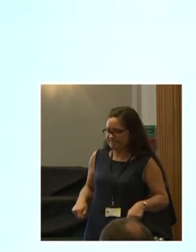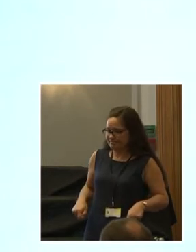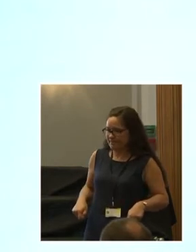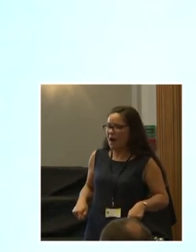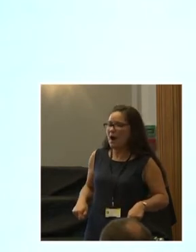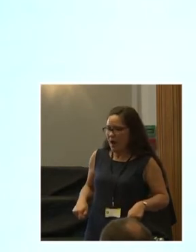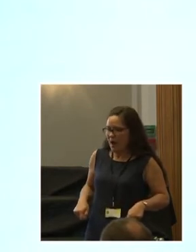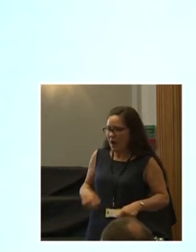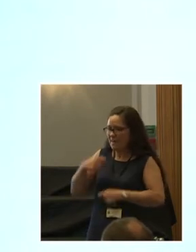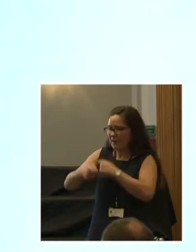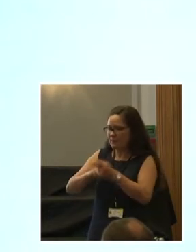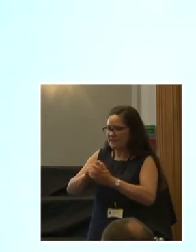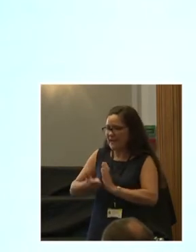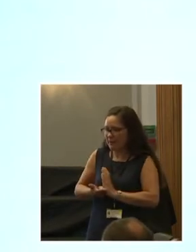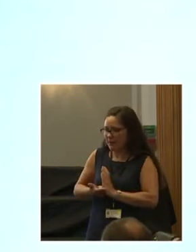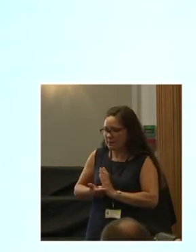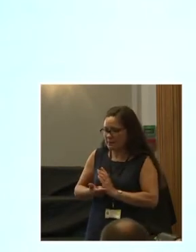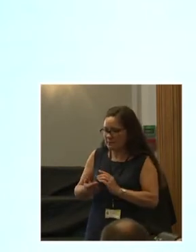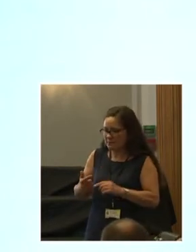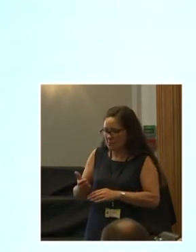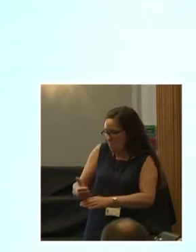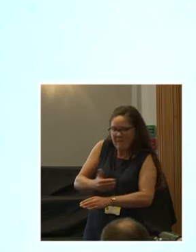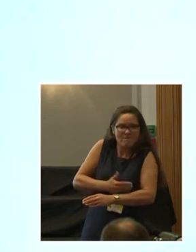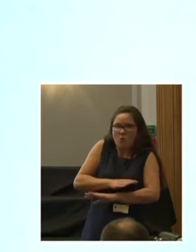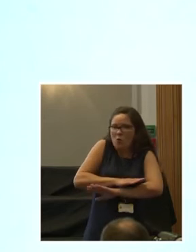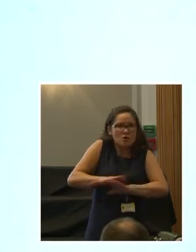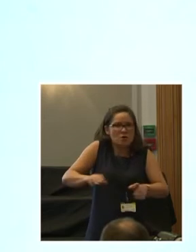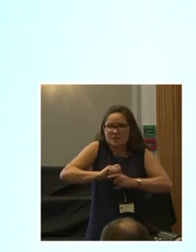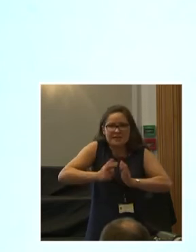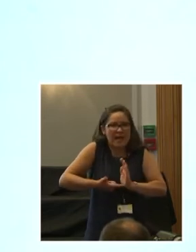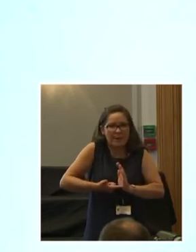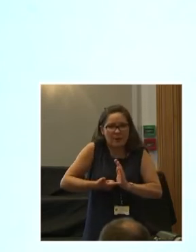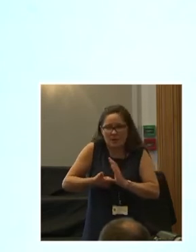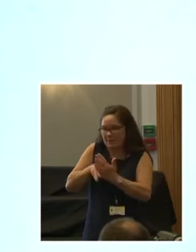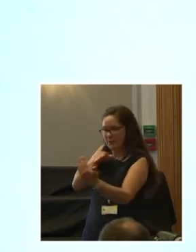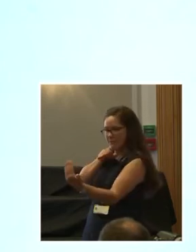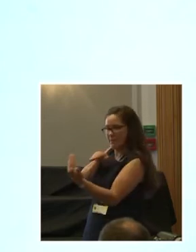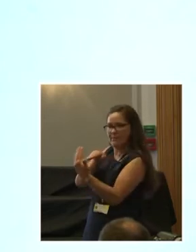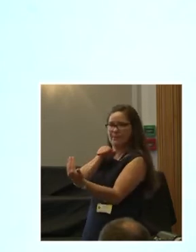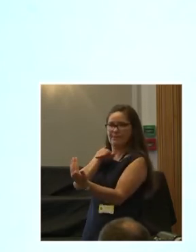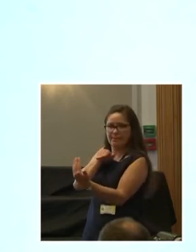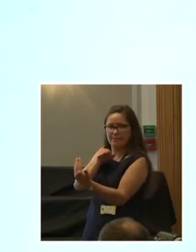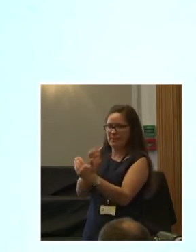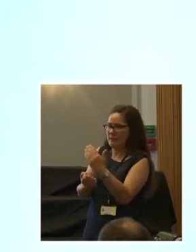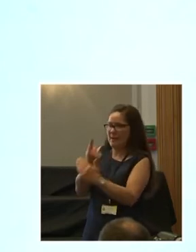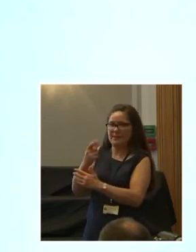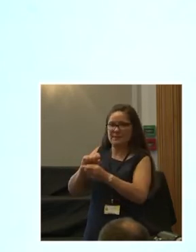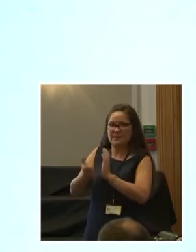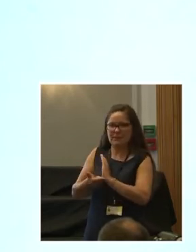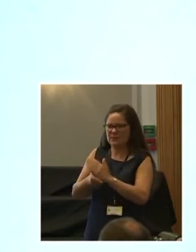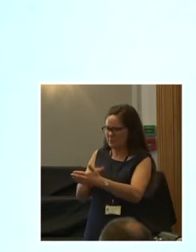are disabled. Not because them as an individual, but the environment has got a barrier in front of them. So if that's the